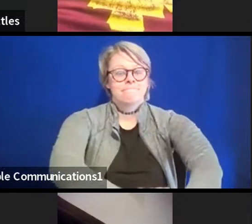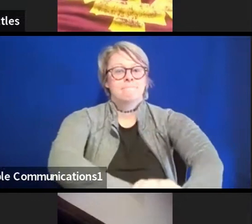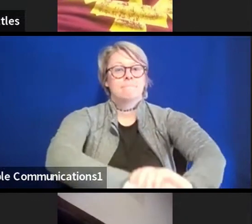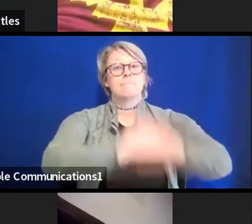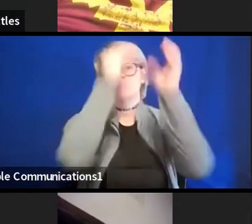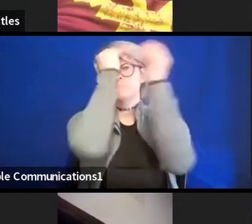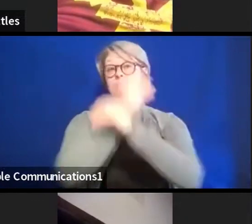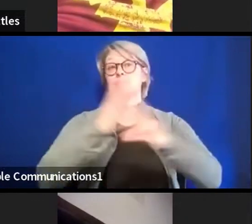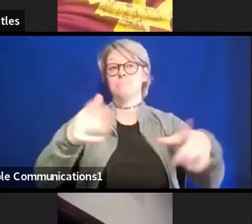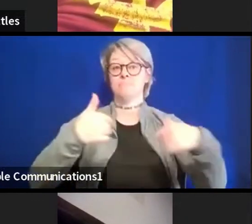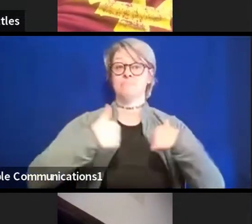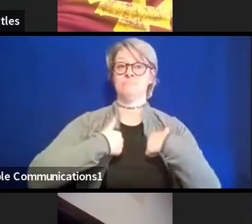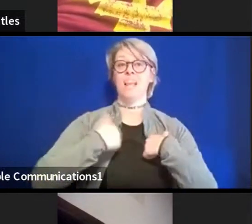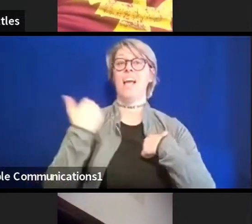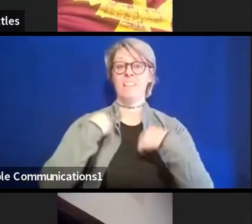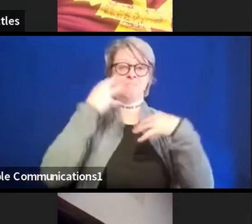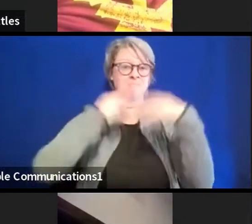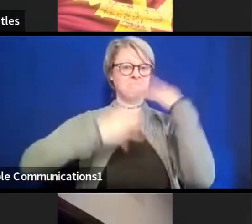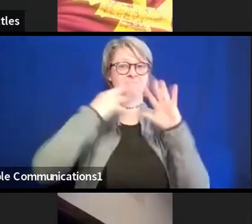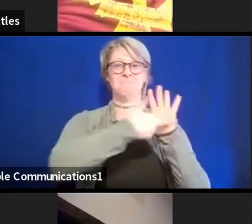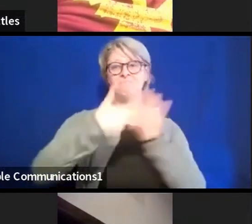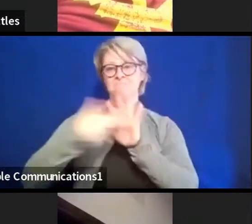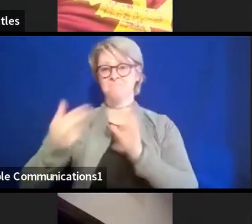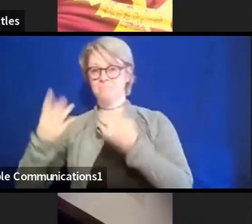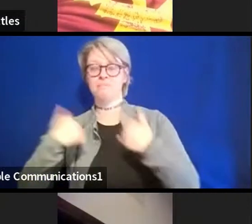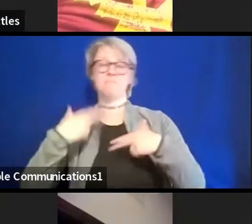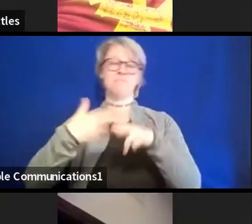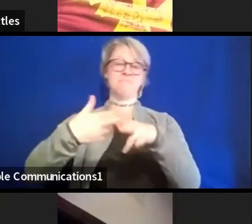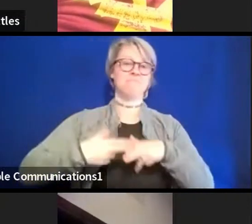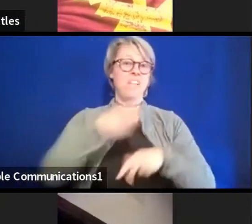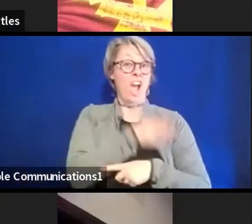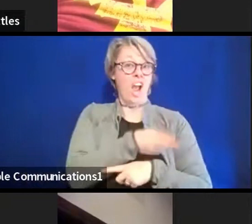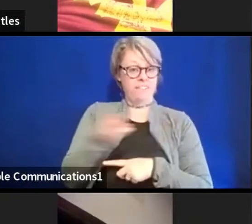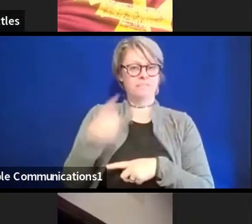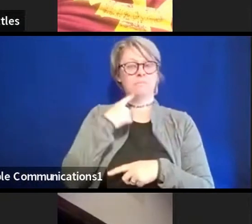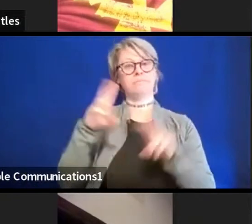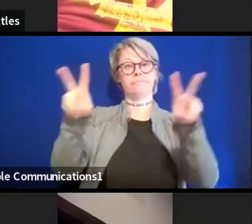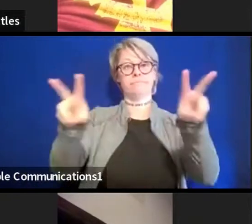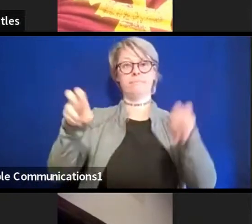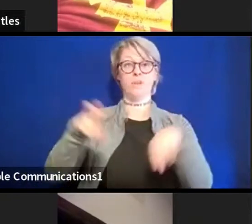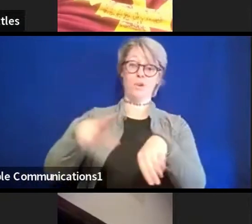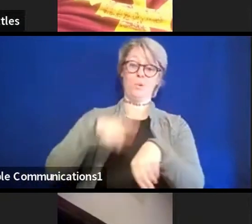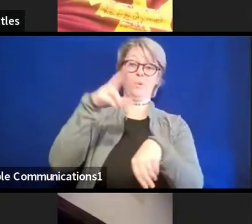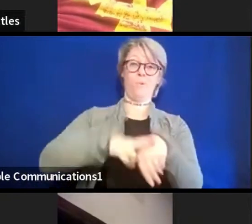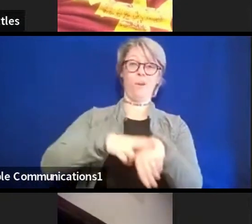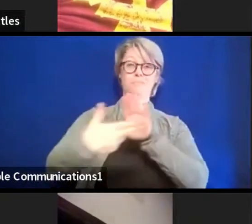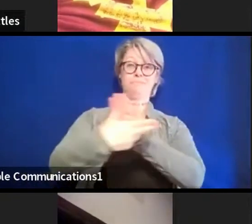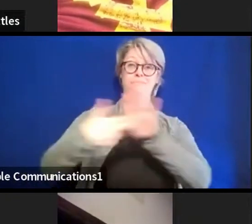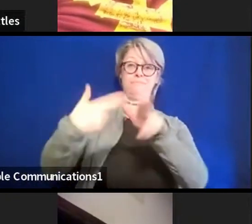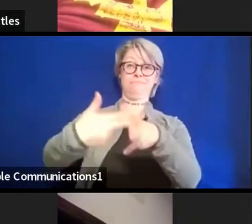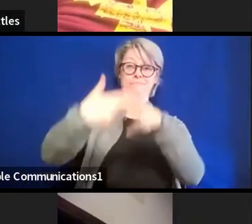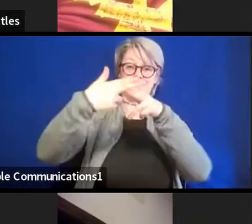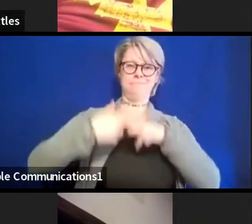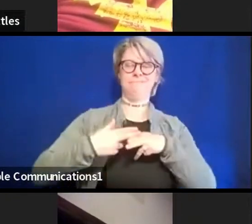of hearing. I was quote unquote normal, whatever that is, before I